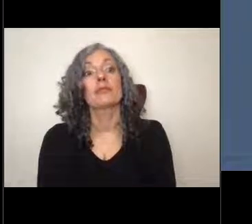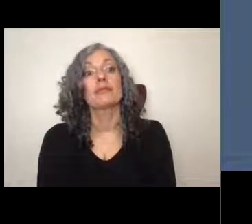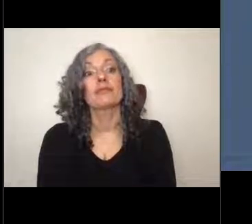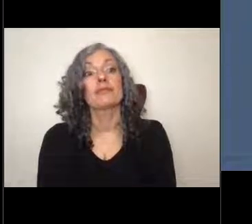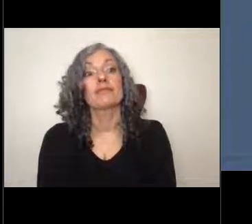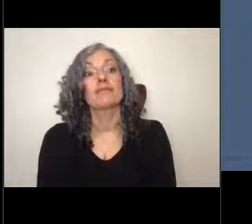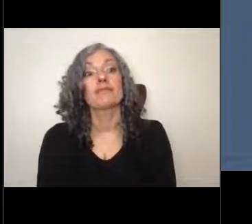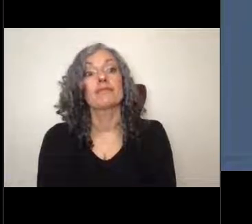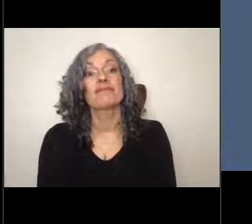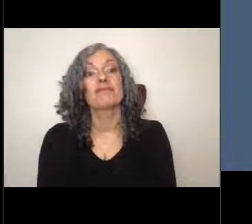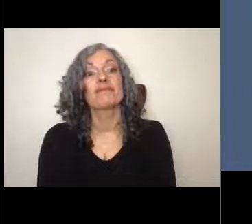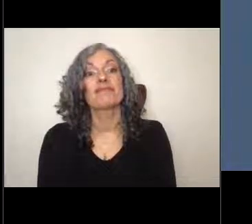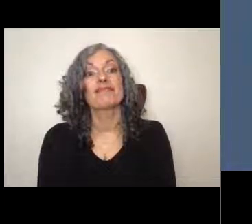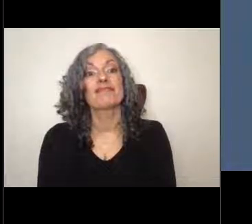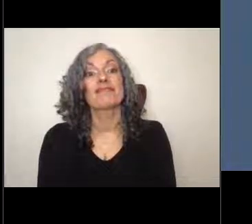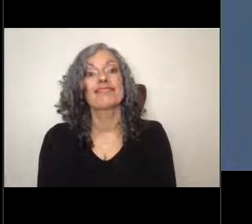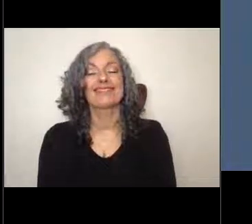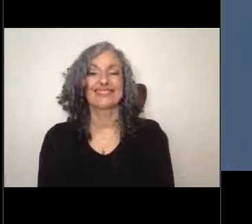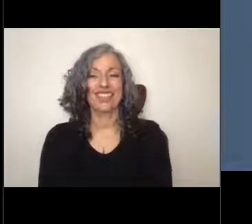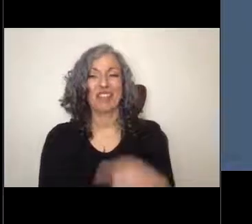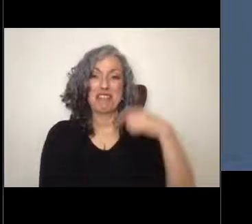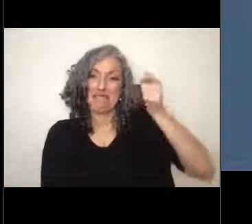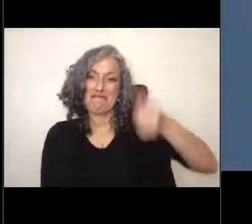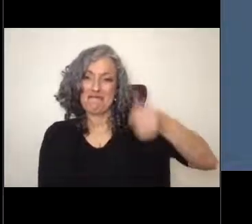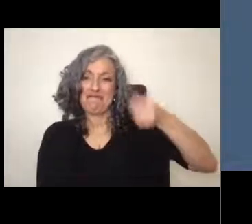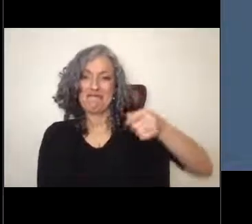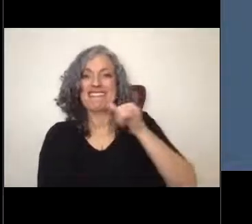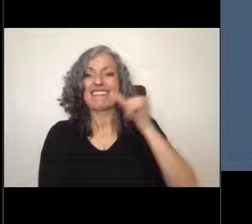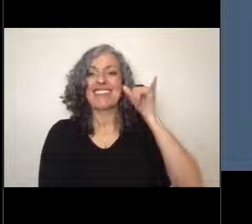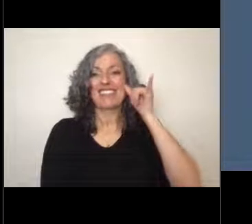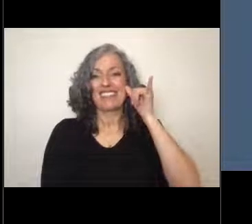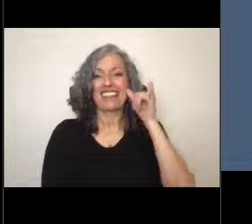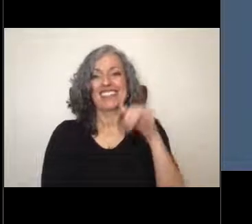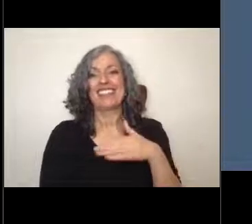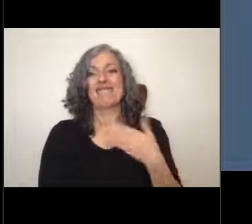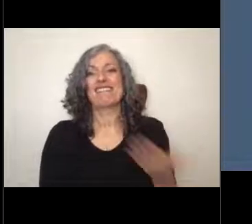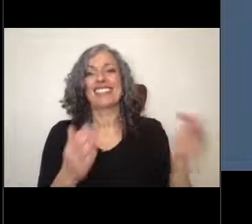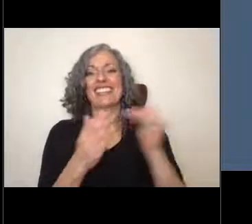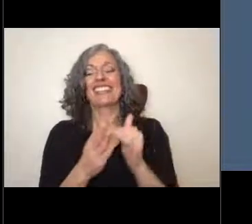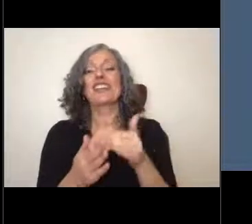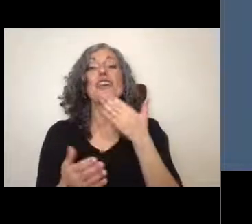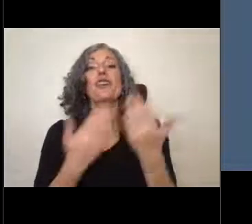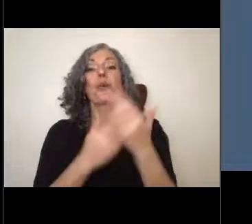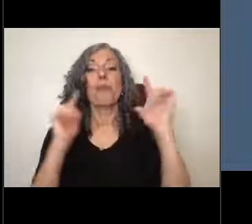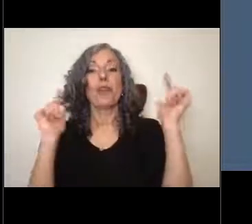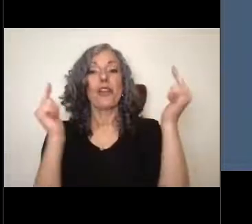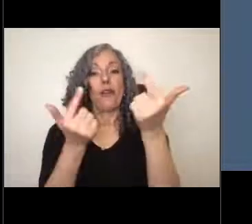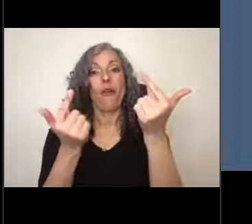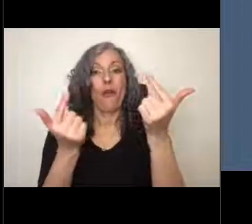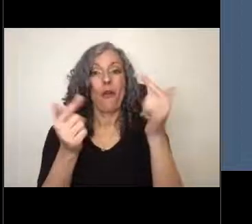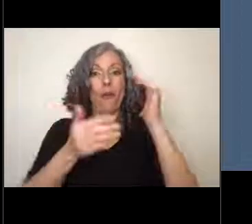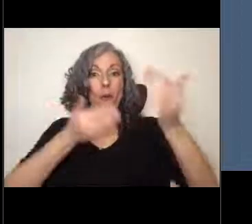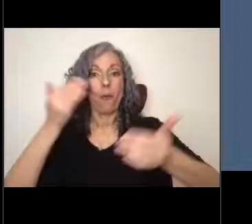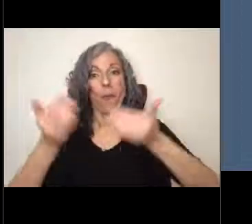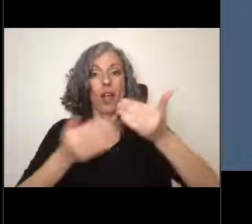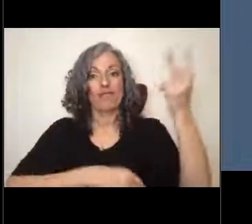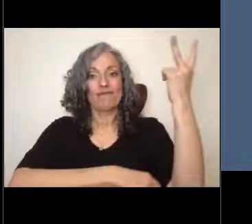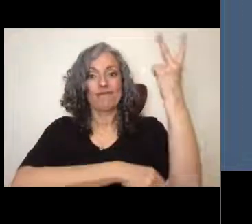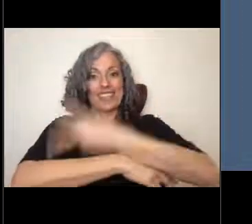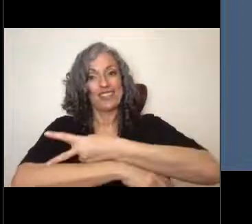Do that yesterday, so I had to do it today. Good morning, everyone, and welcome to day 2 in beautiful Santa